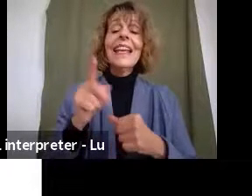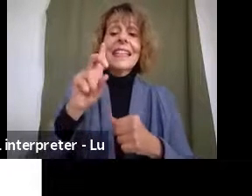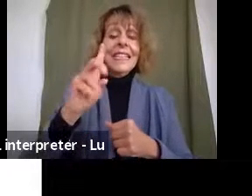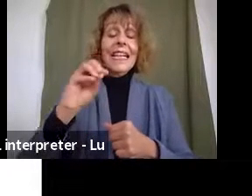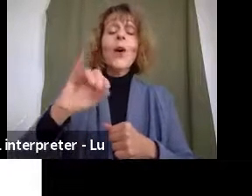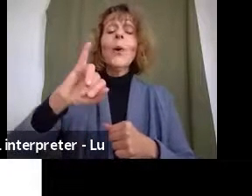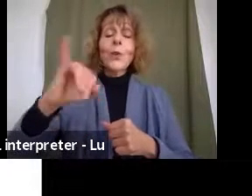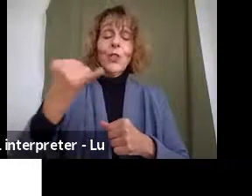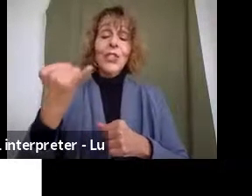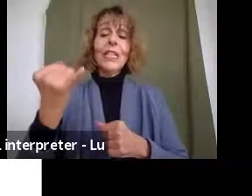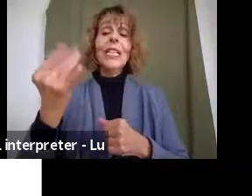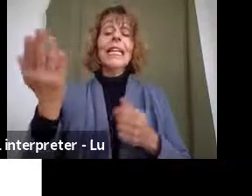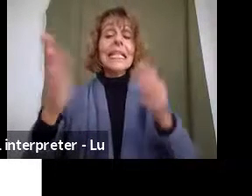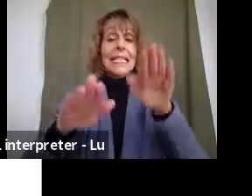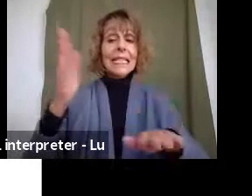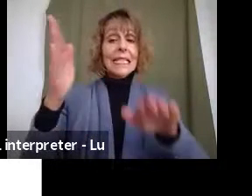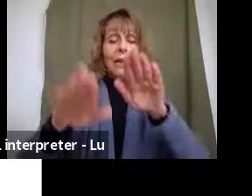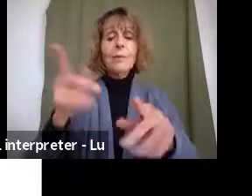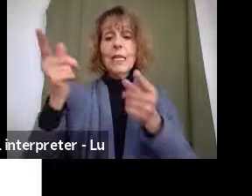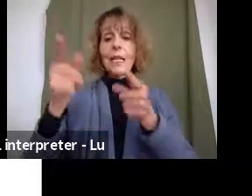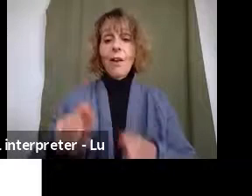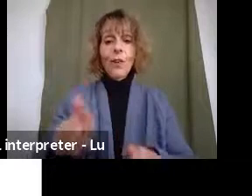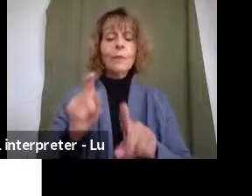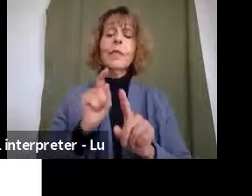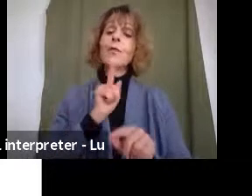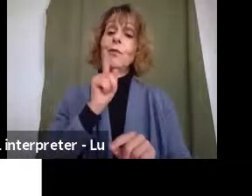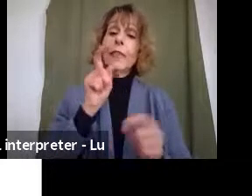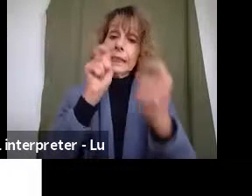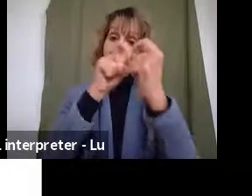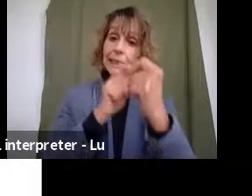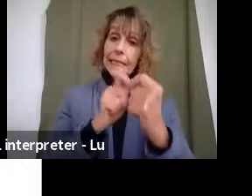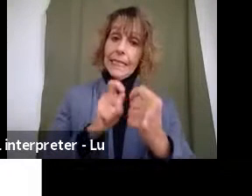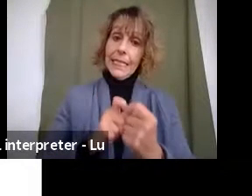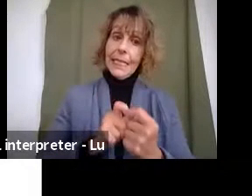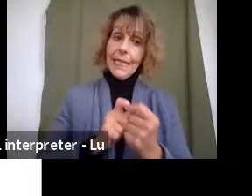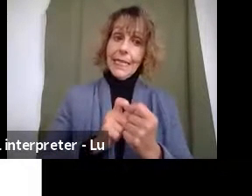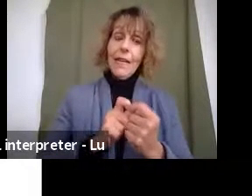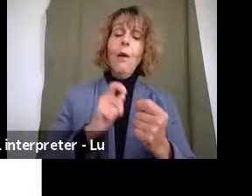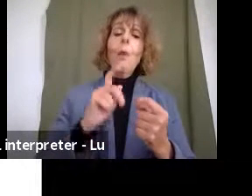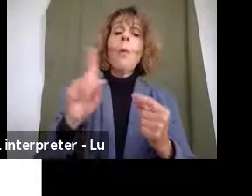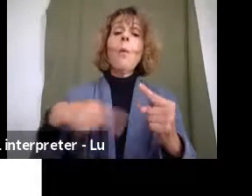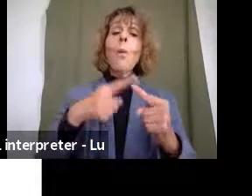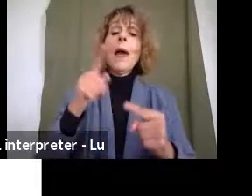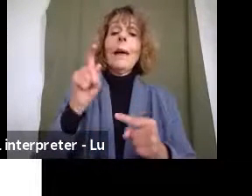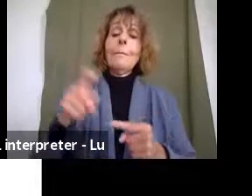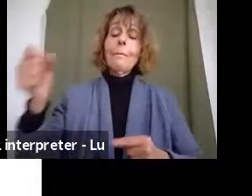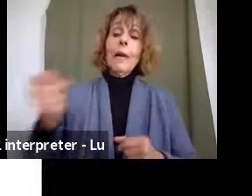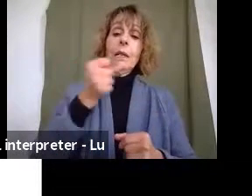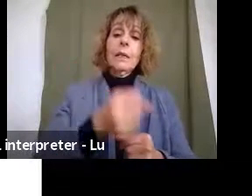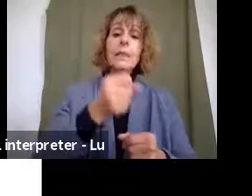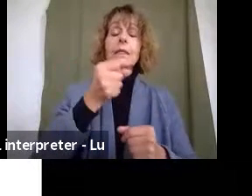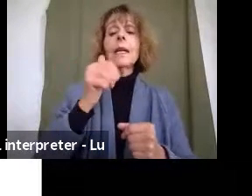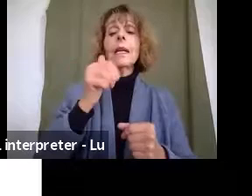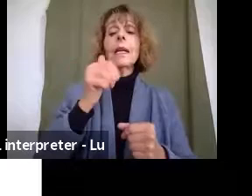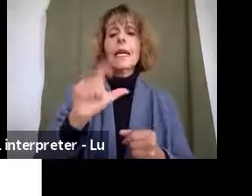required. And the Department of Justice uses this phrase, complex situations. So